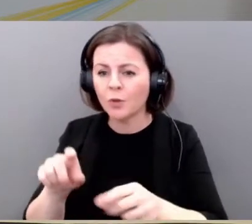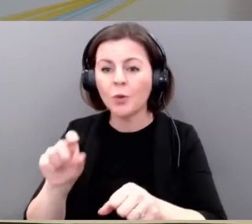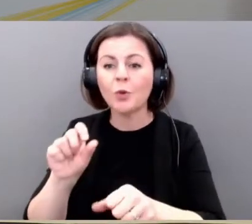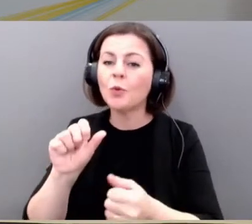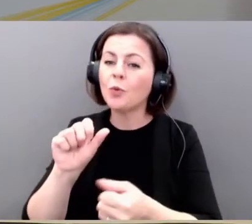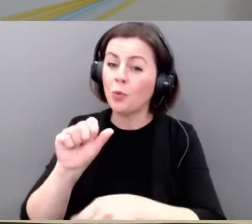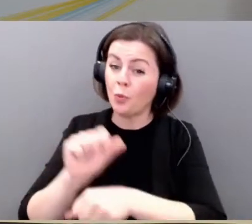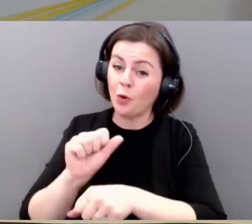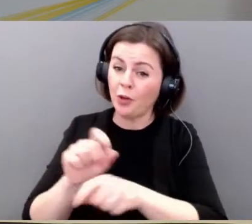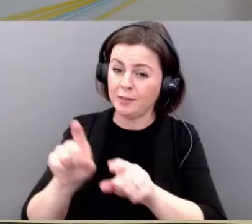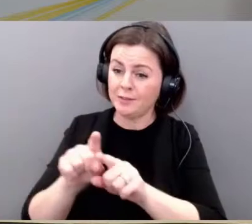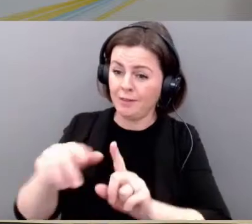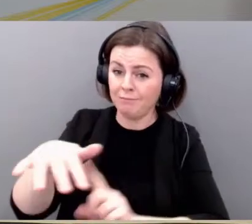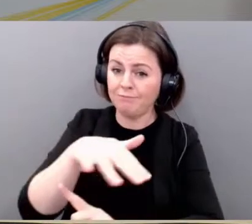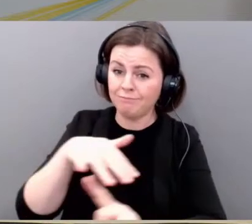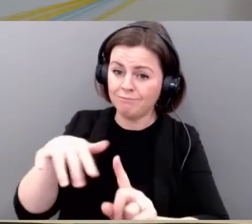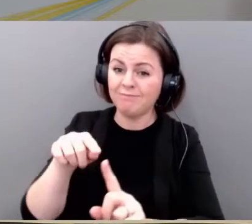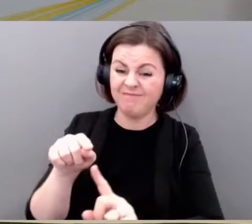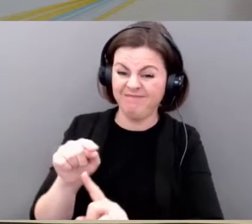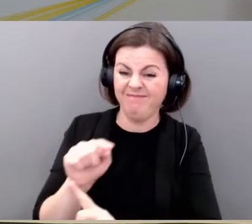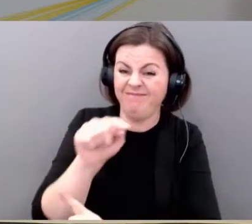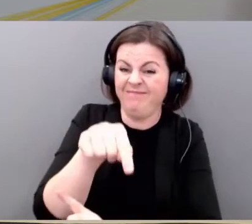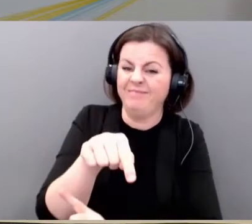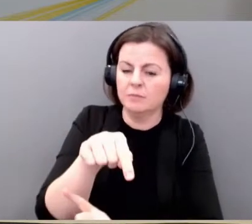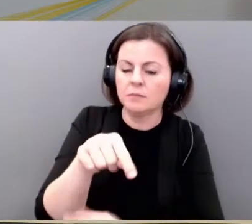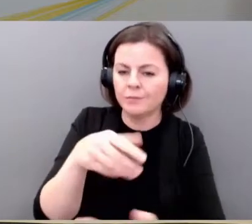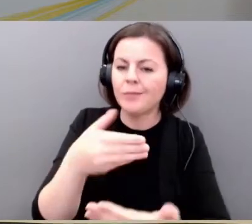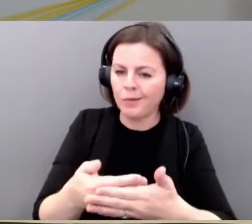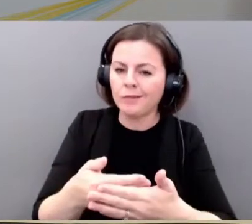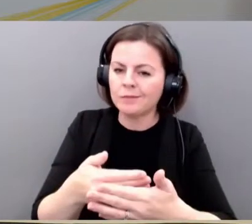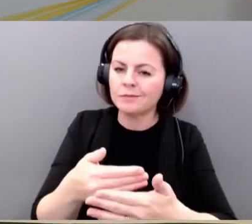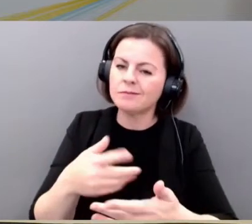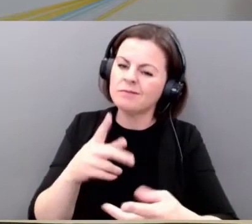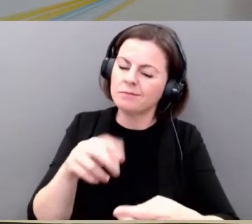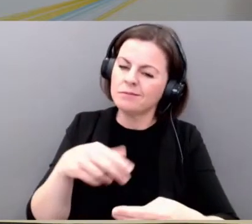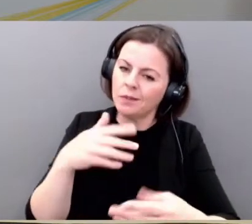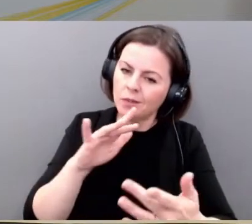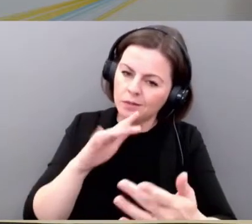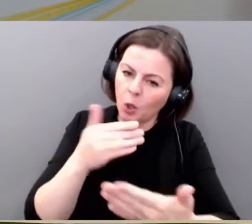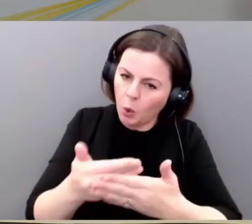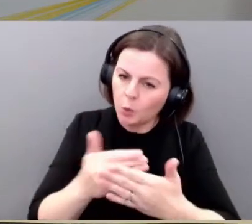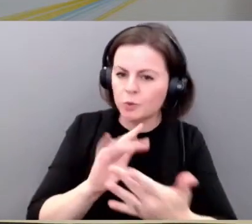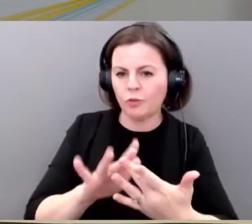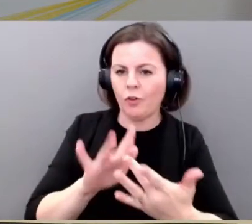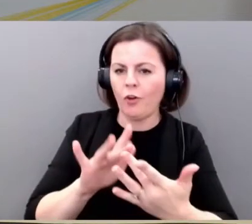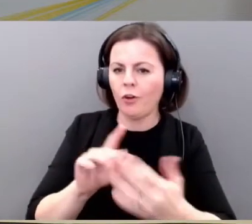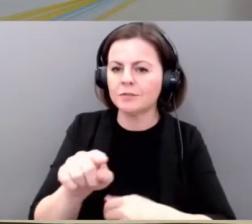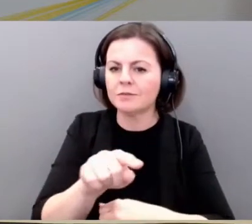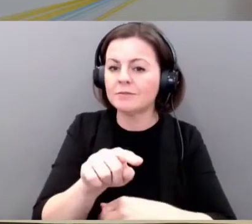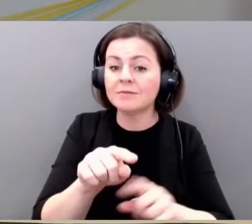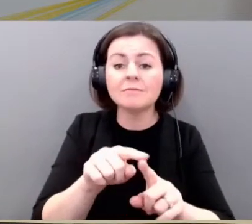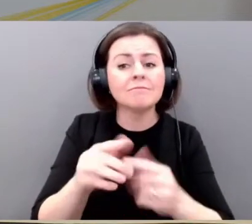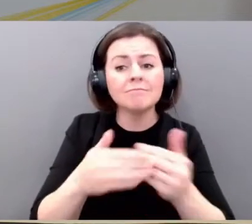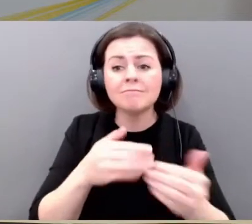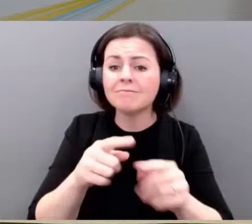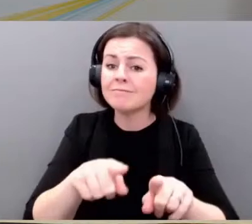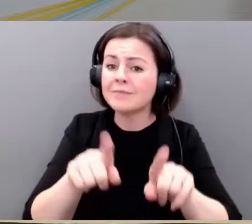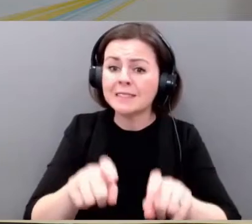are identified as close contacts. They are tested and put as close contacts, even if they're test negative, are put into